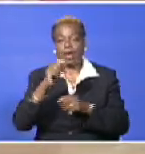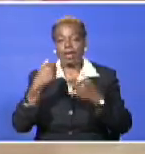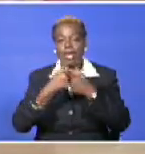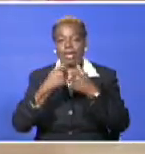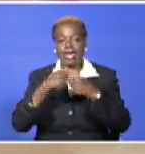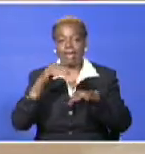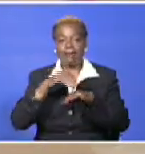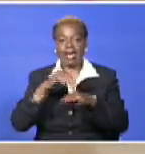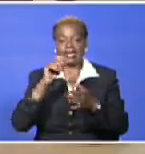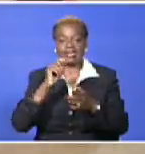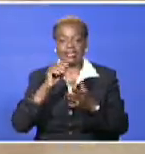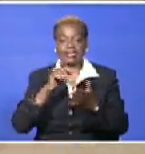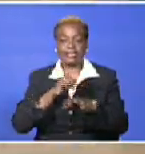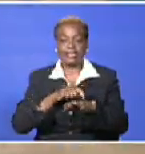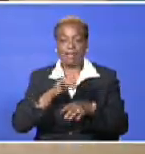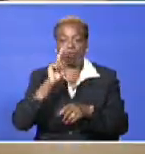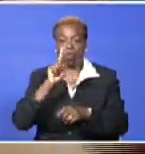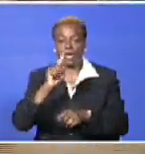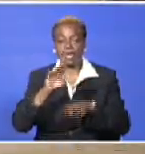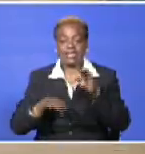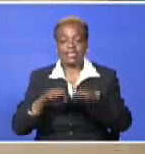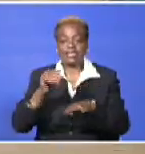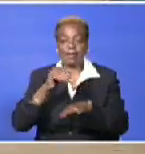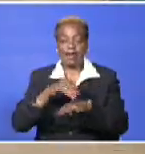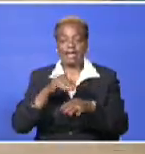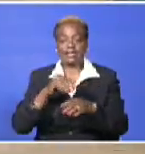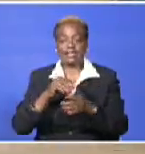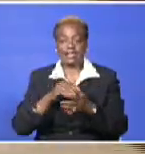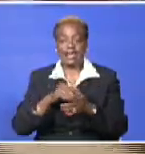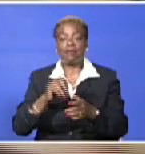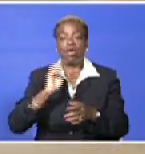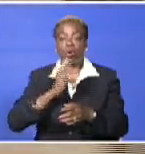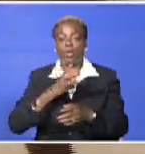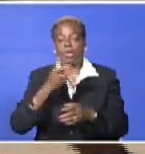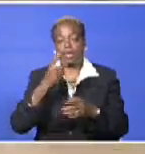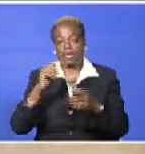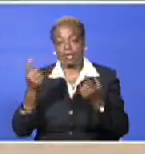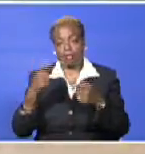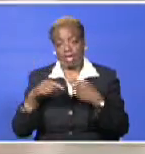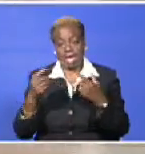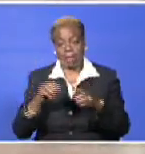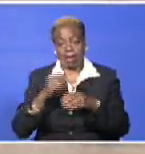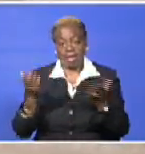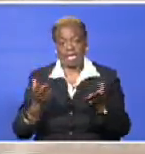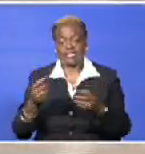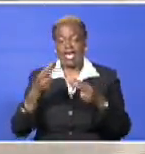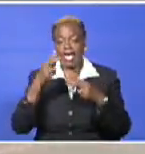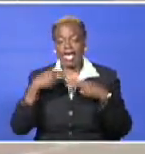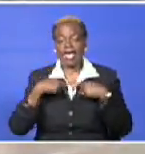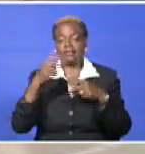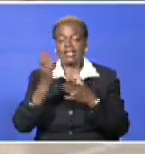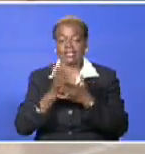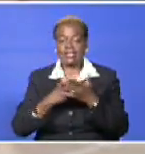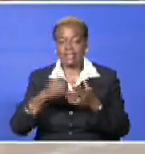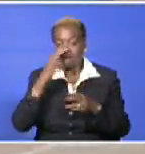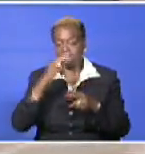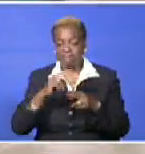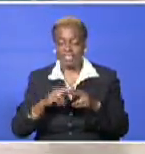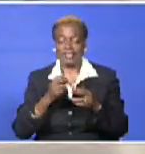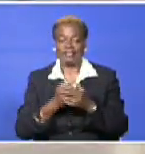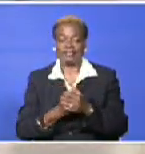time. You know, we're just looking to come over there and have some fun, play together, and, you know, and try to see what we can win. Next man